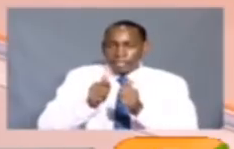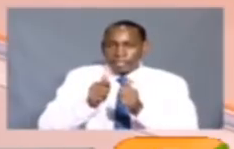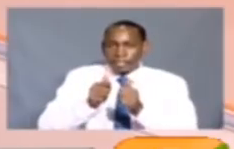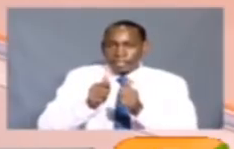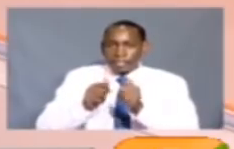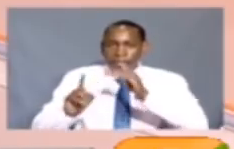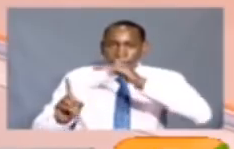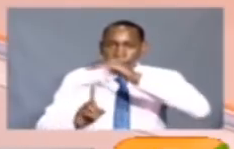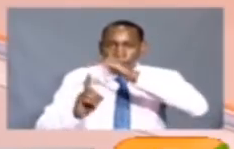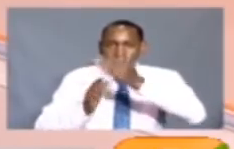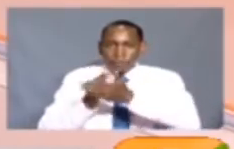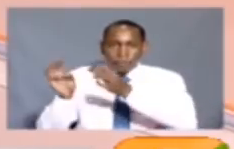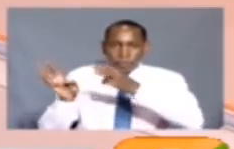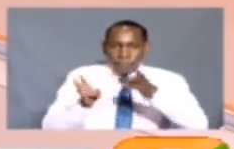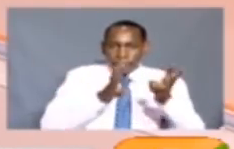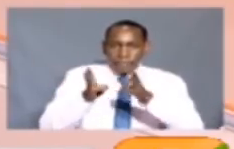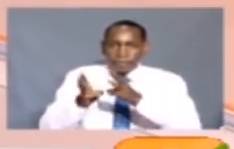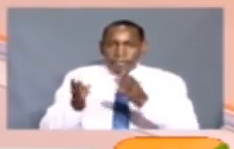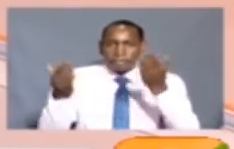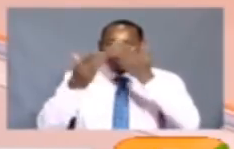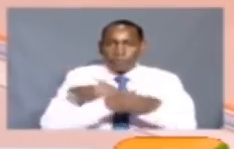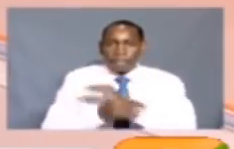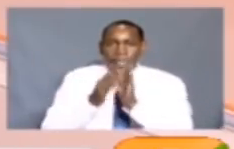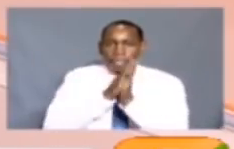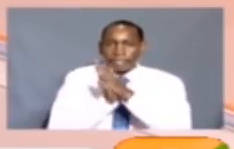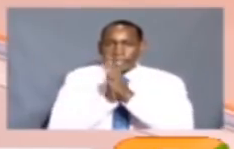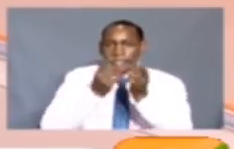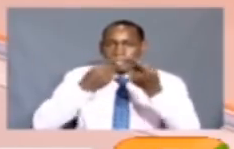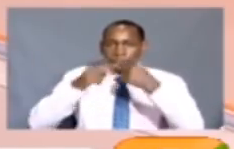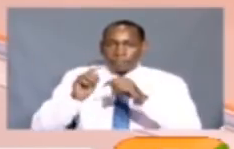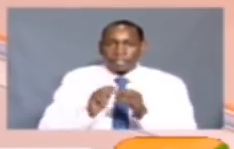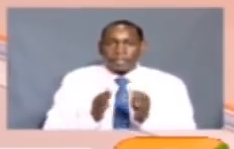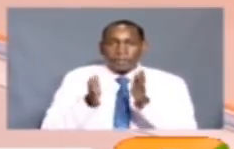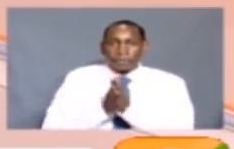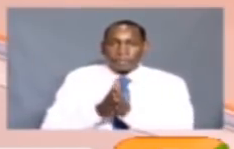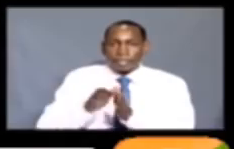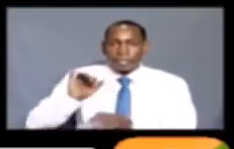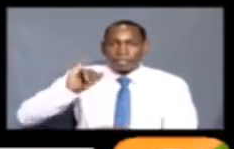the wind. And here's tonight's success factor with Riz Jiwa.